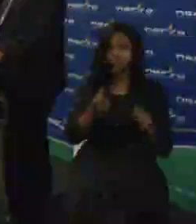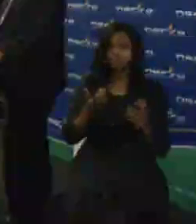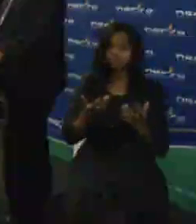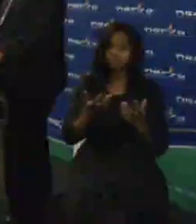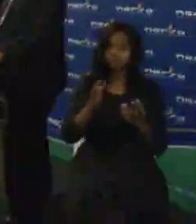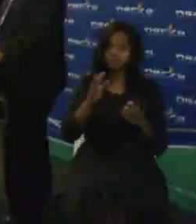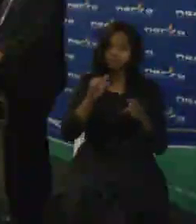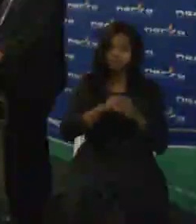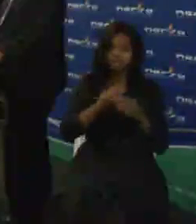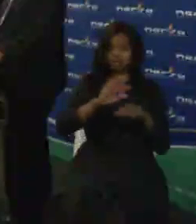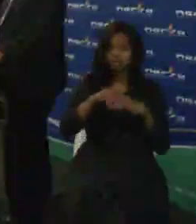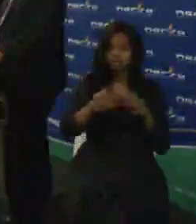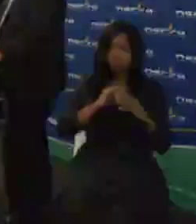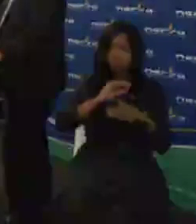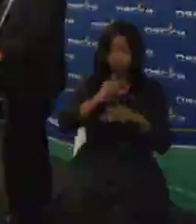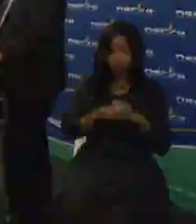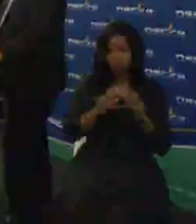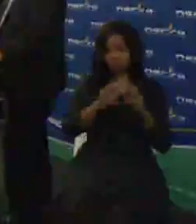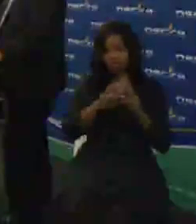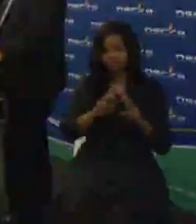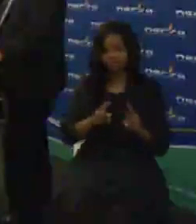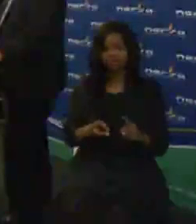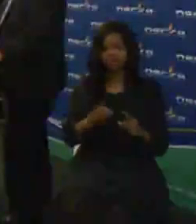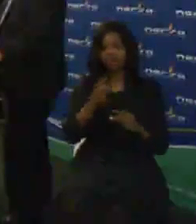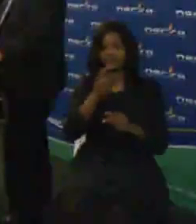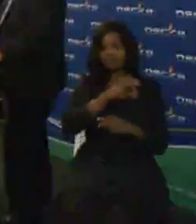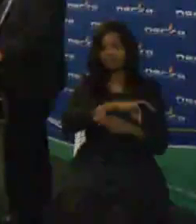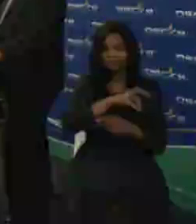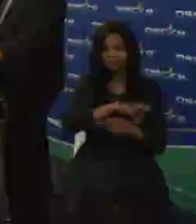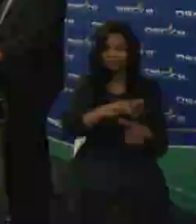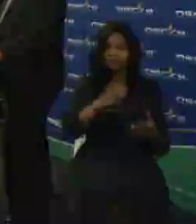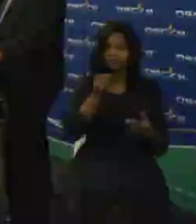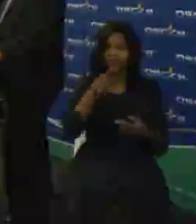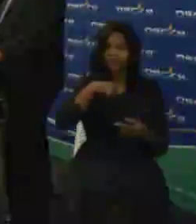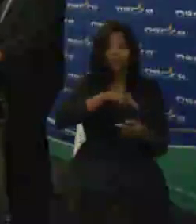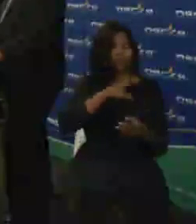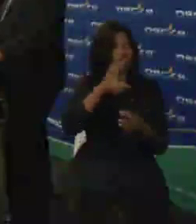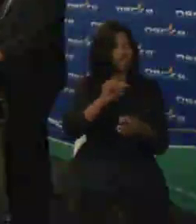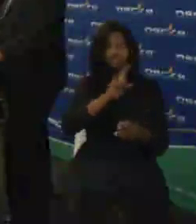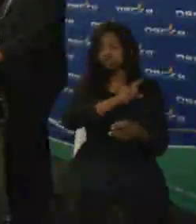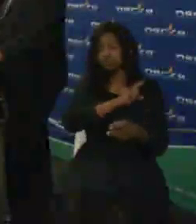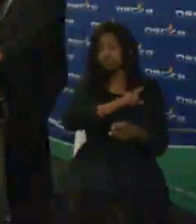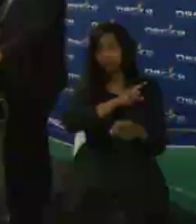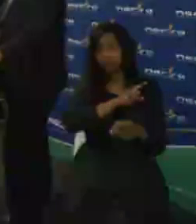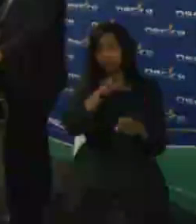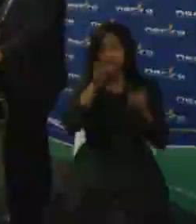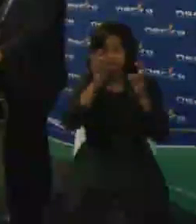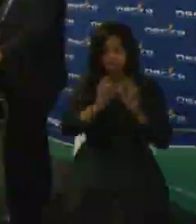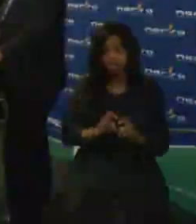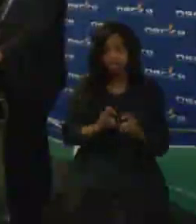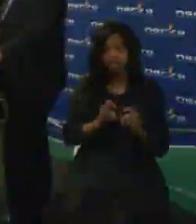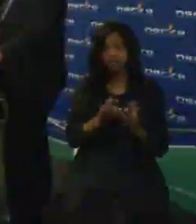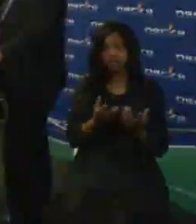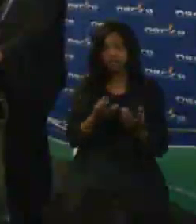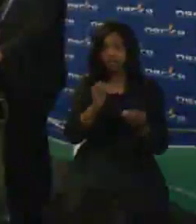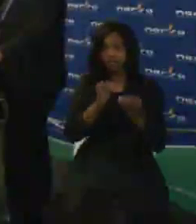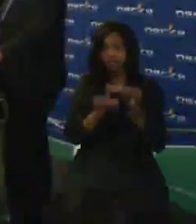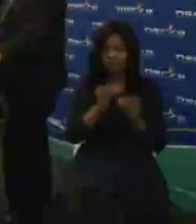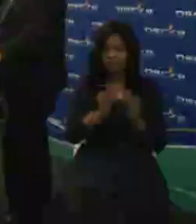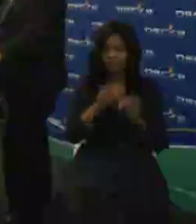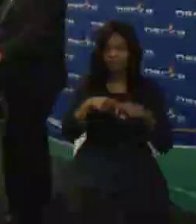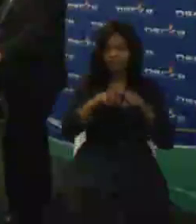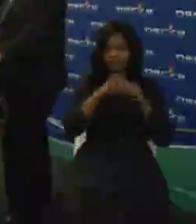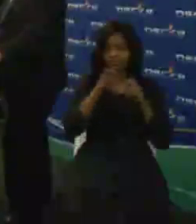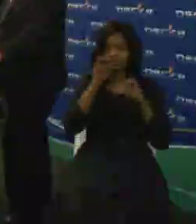the recovery of the revenue variance. We were asked the question, but why doesn't Eskom's fixed